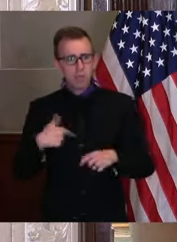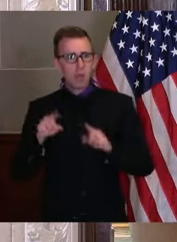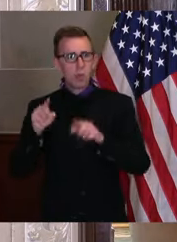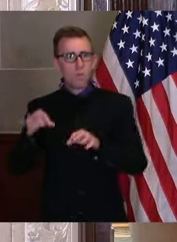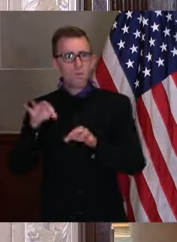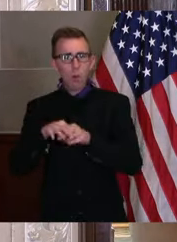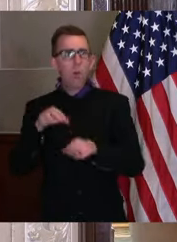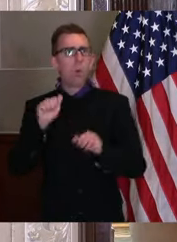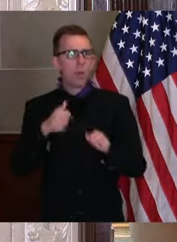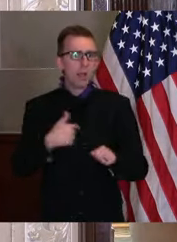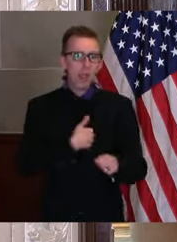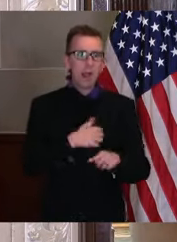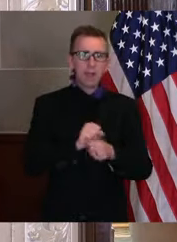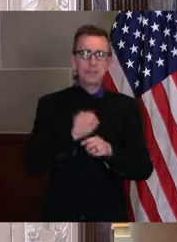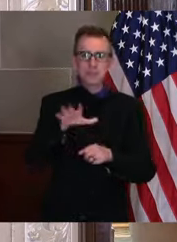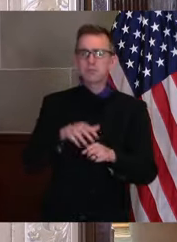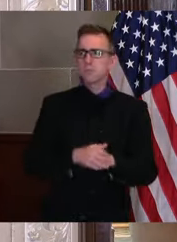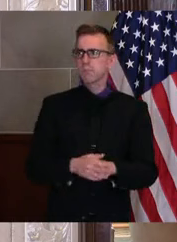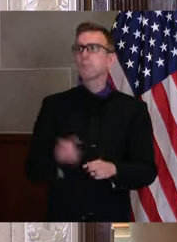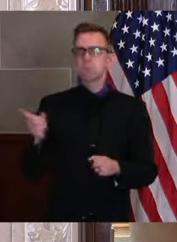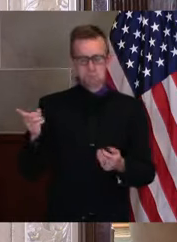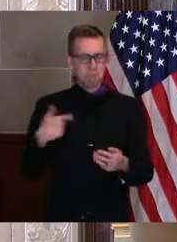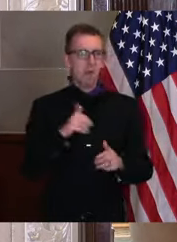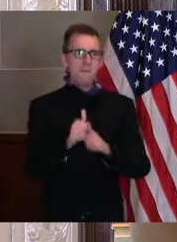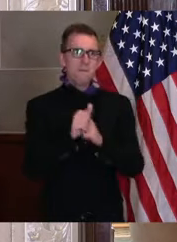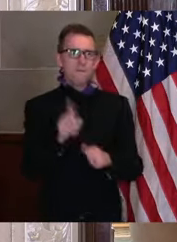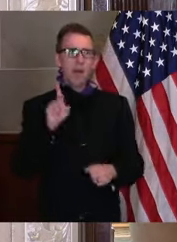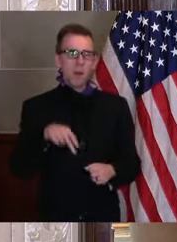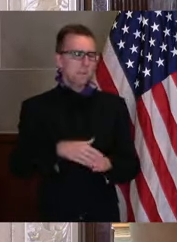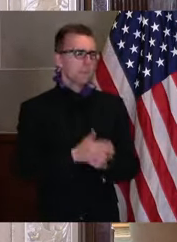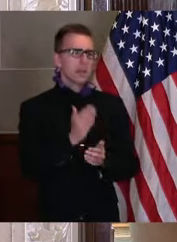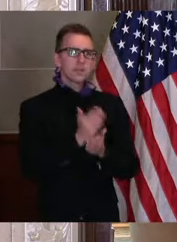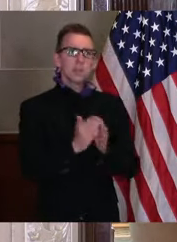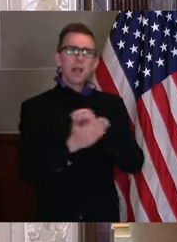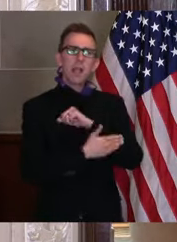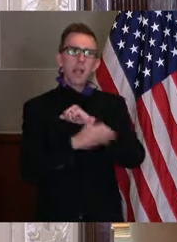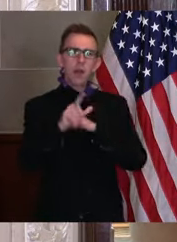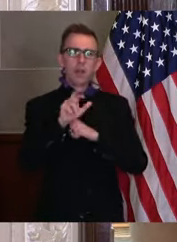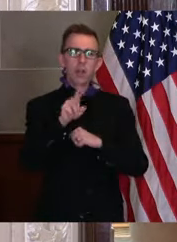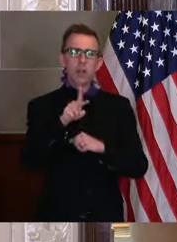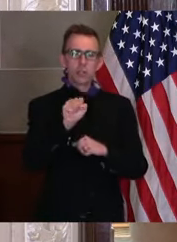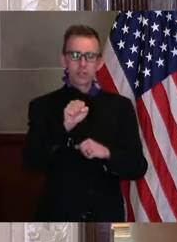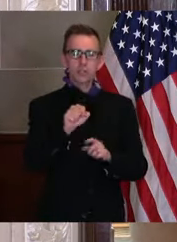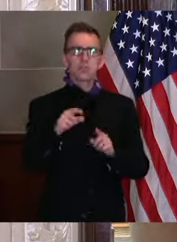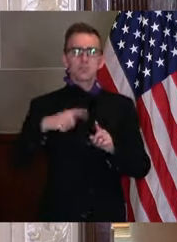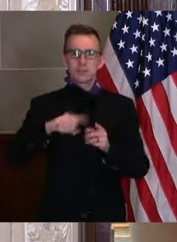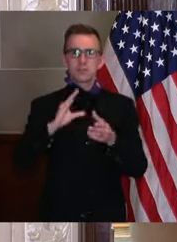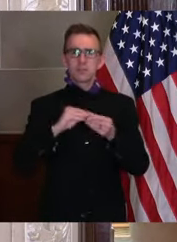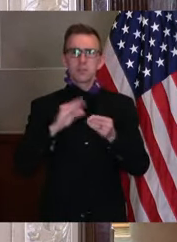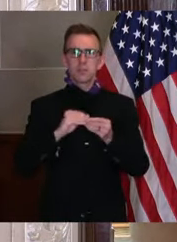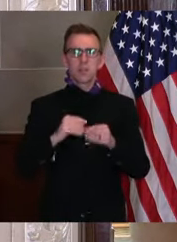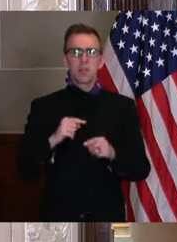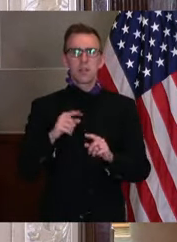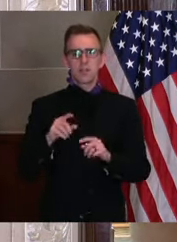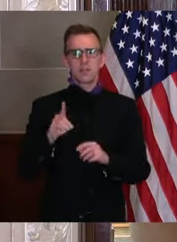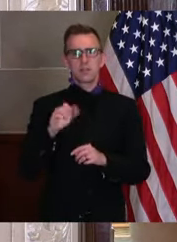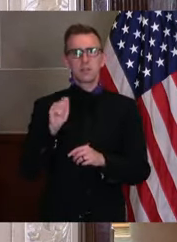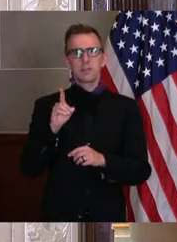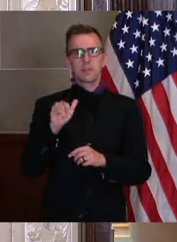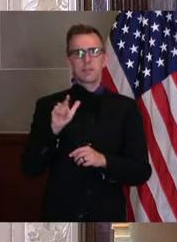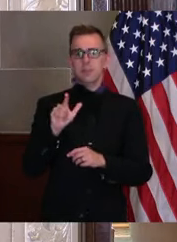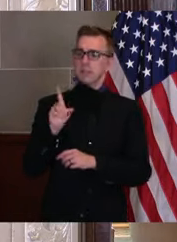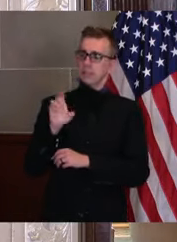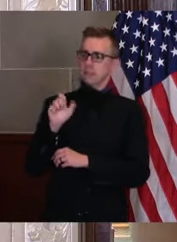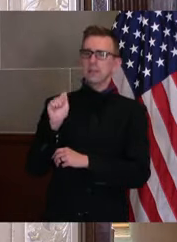of the first ones we look at. Yeah, I had a follow-up for that. We have some county clerks that are saying that with the deadline, they won't be able